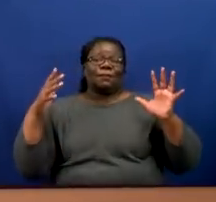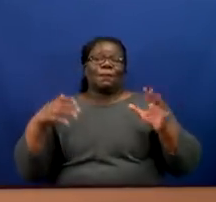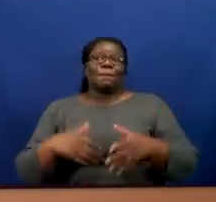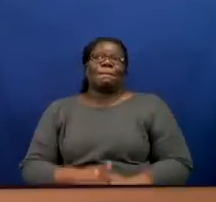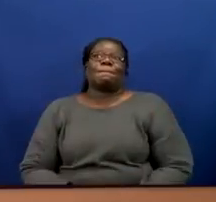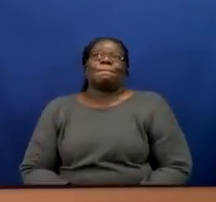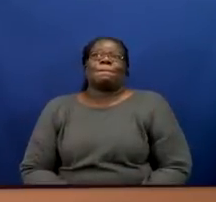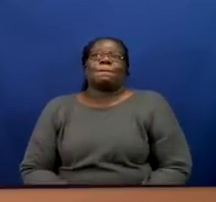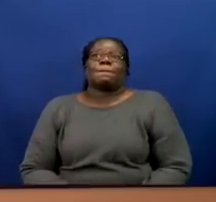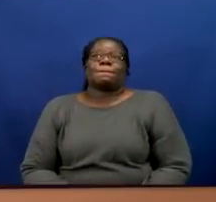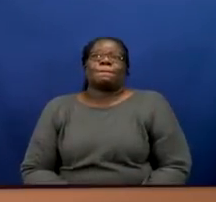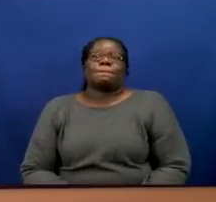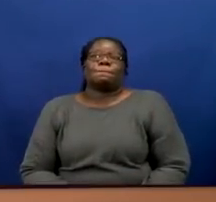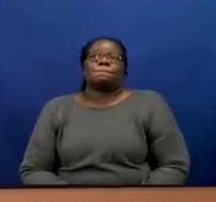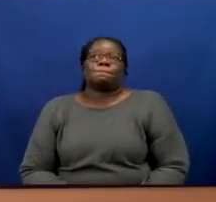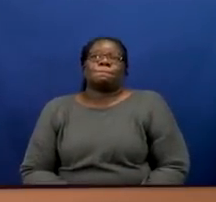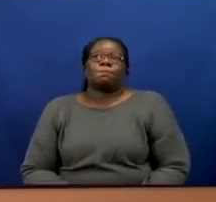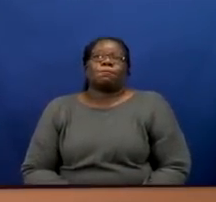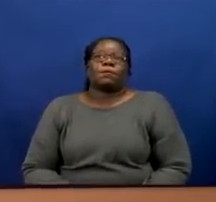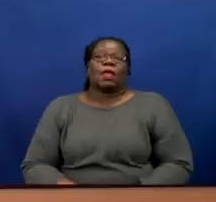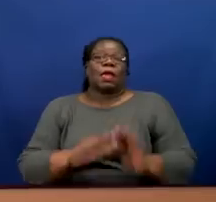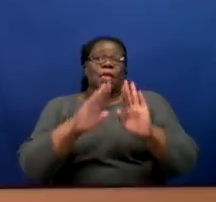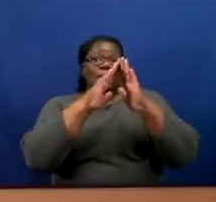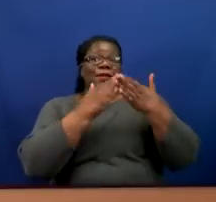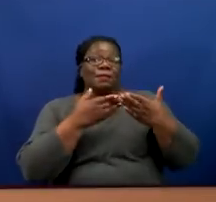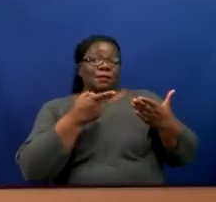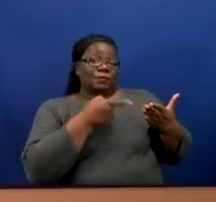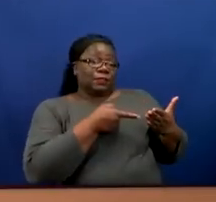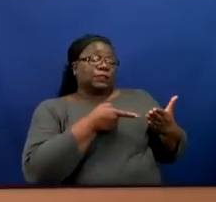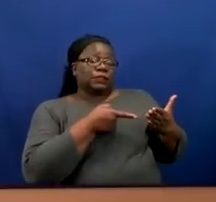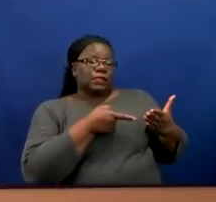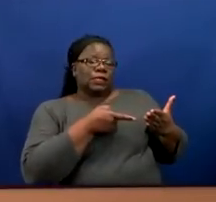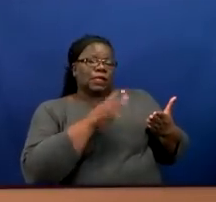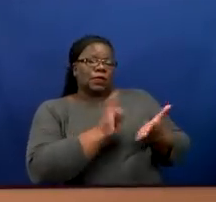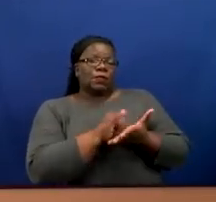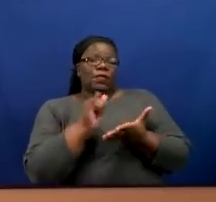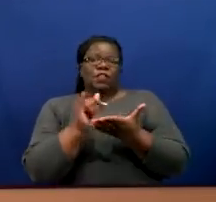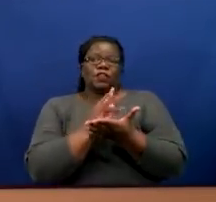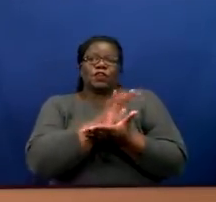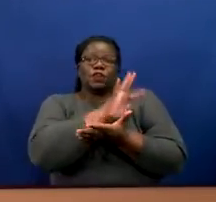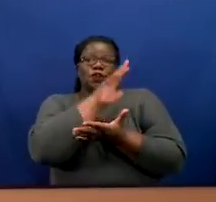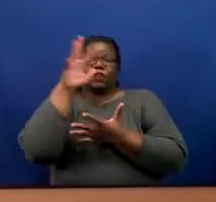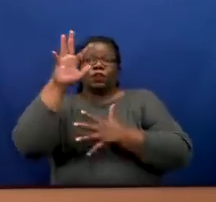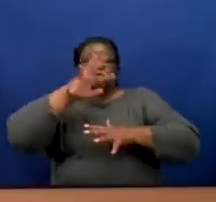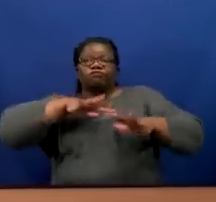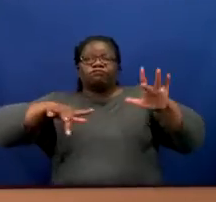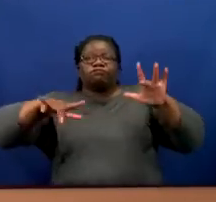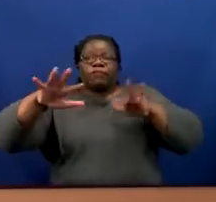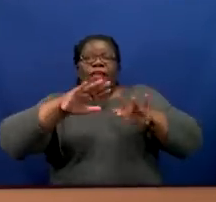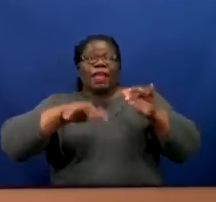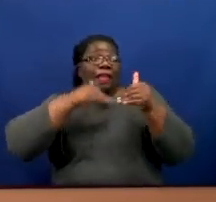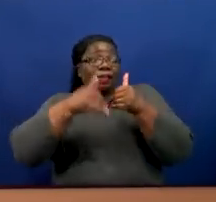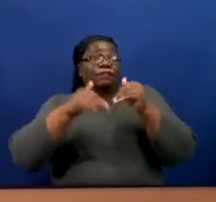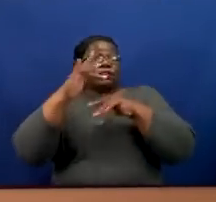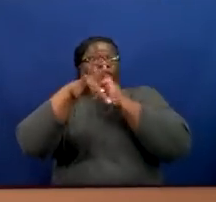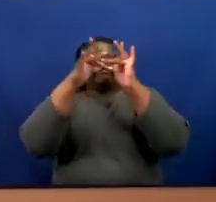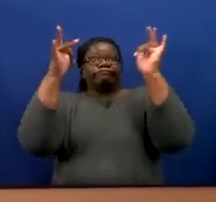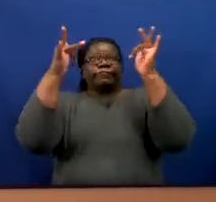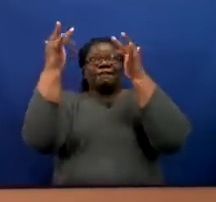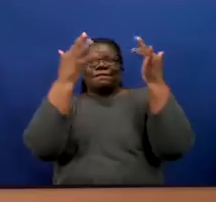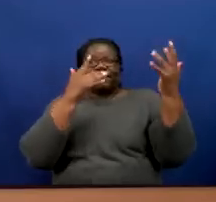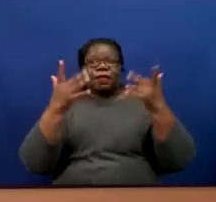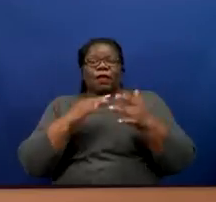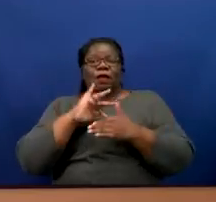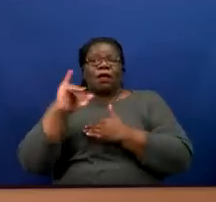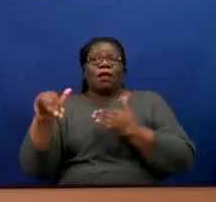Yes, Lord. Woo. The Bible says that when the glory filled the house after the fire had fallen, all they could do was